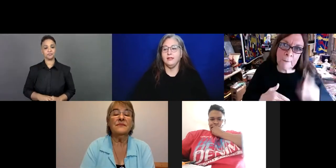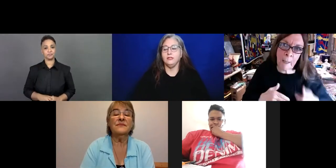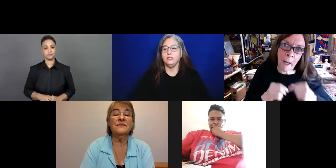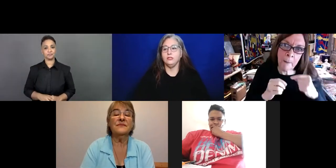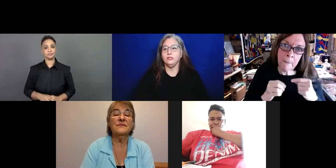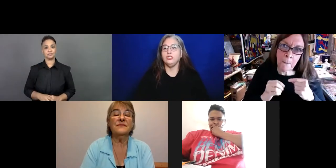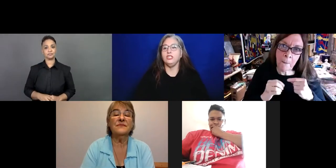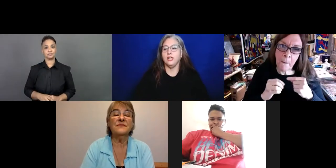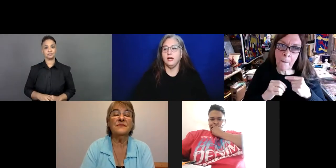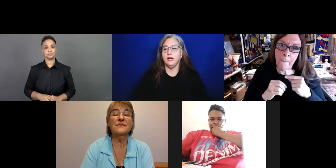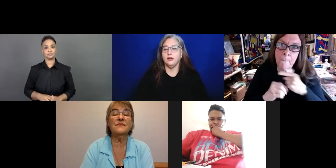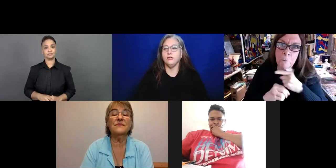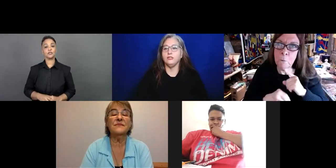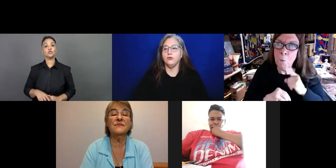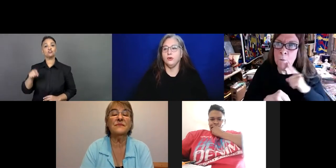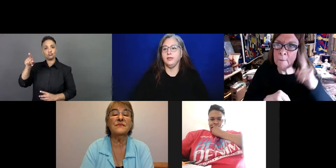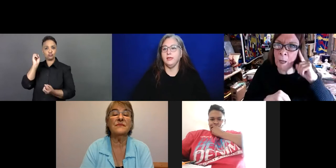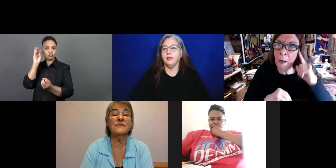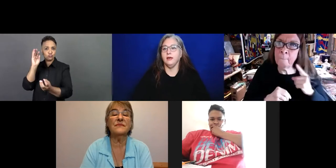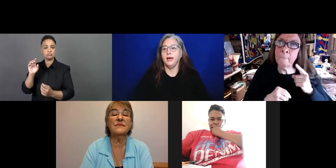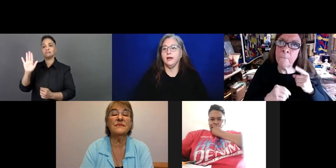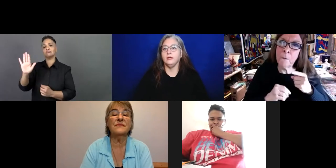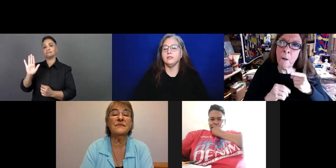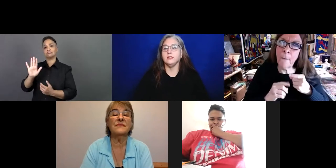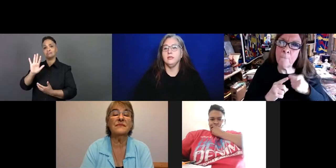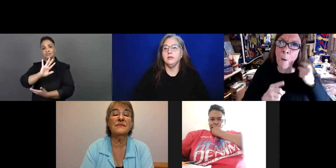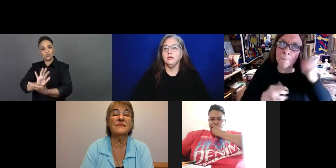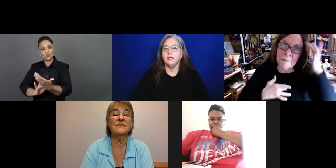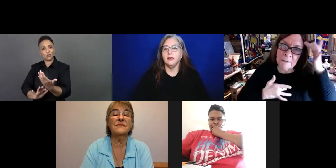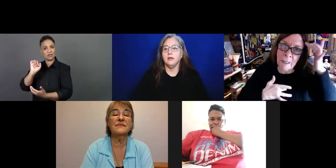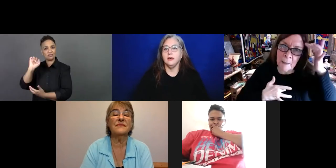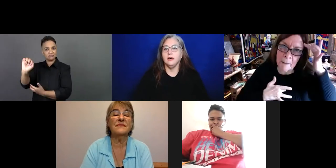and she shared her story about